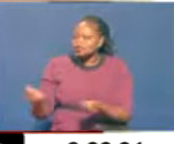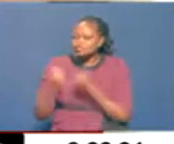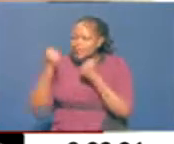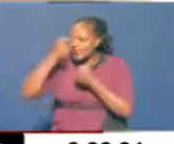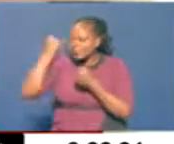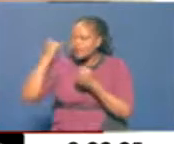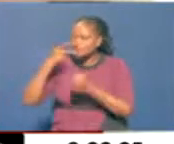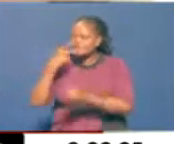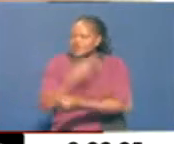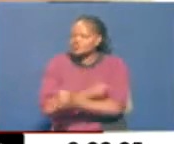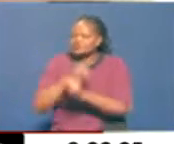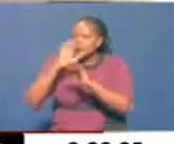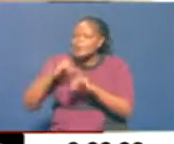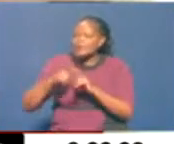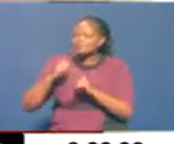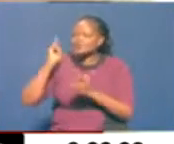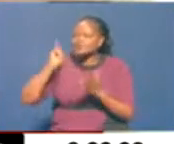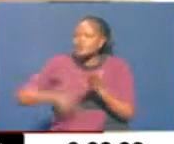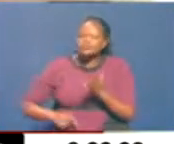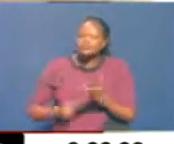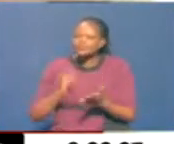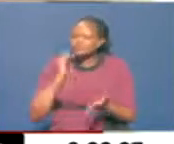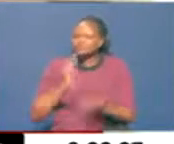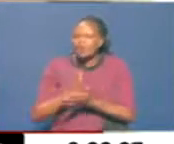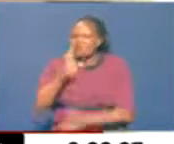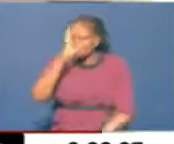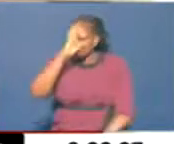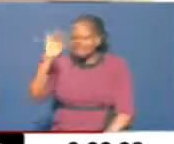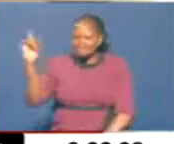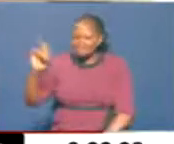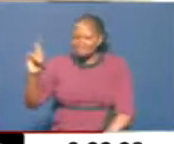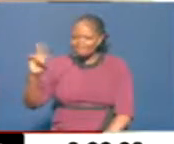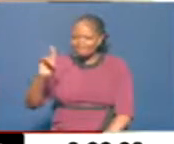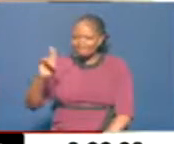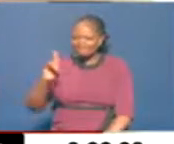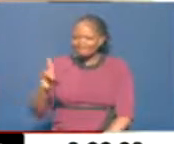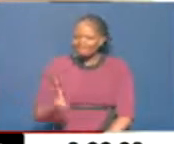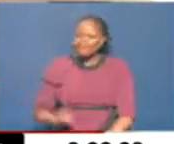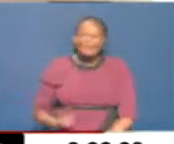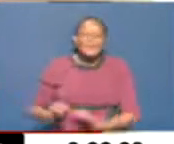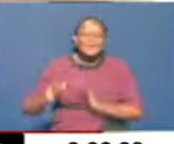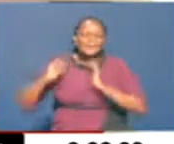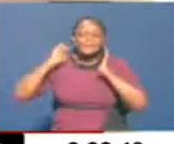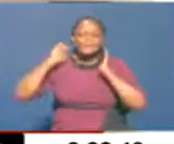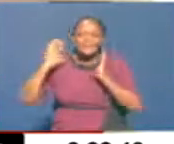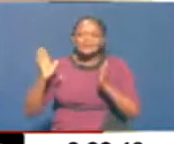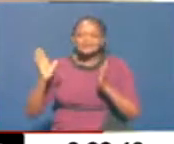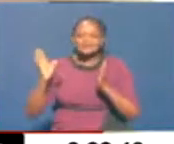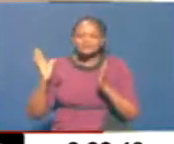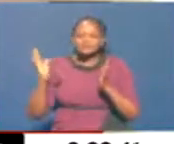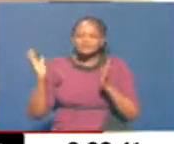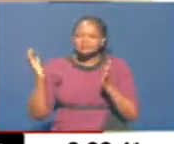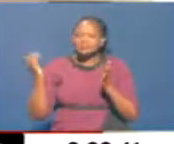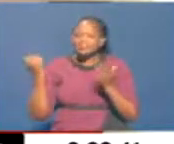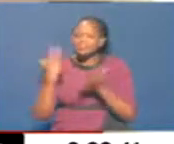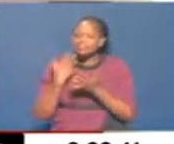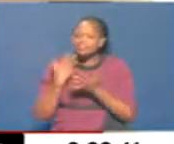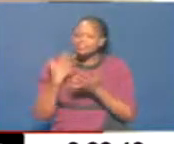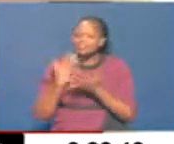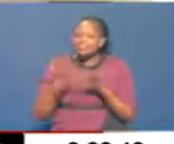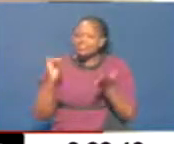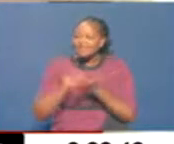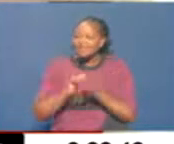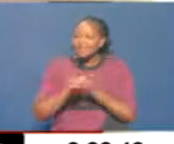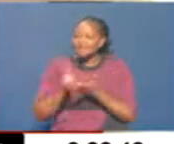what I can tell you without any doubt is that this is one of the big weapons we have against COVID-19.